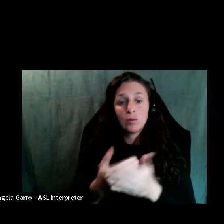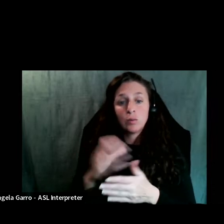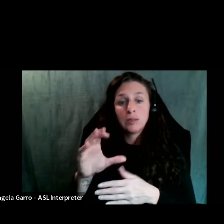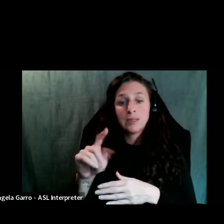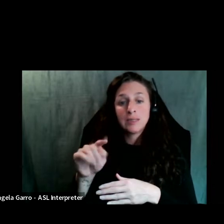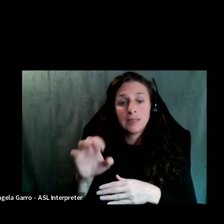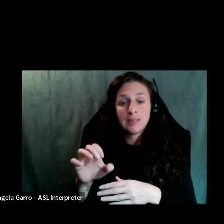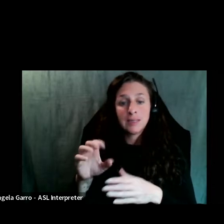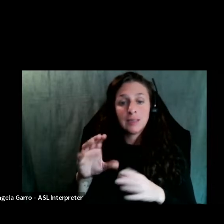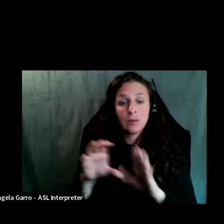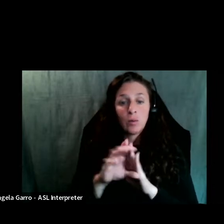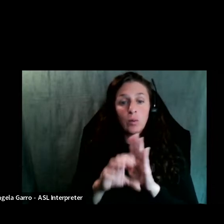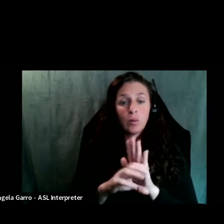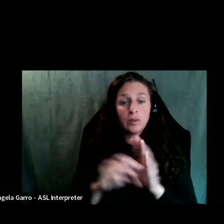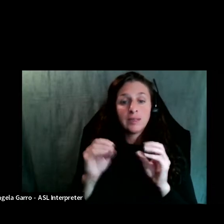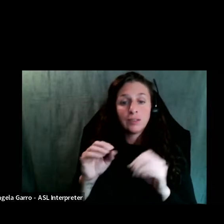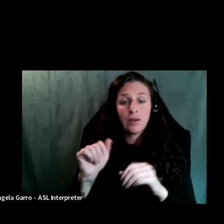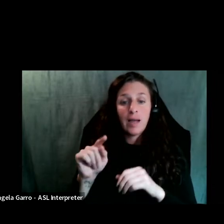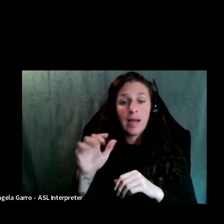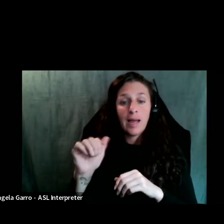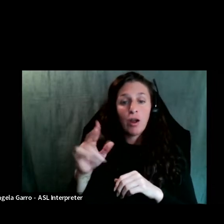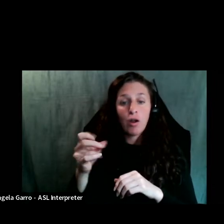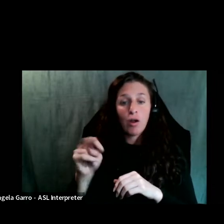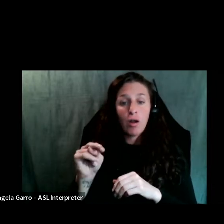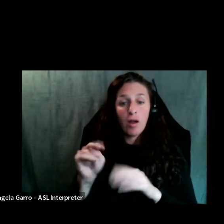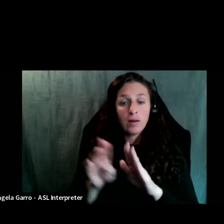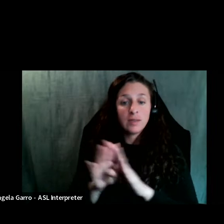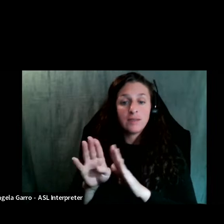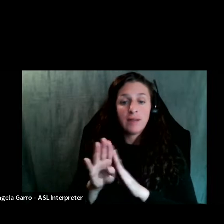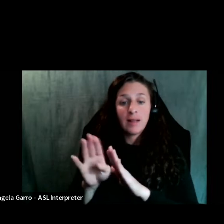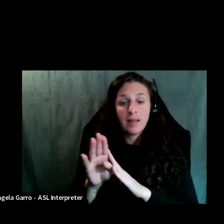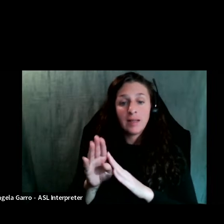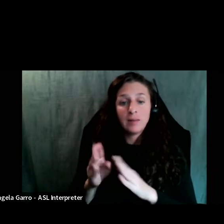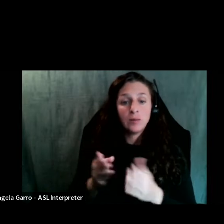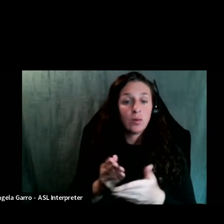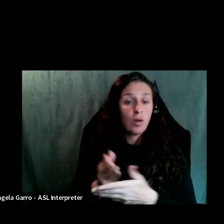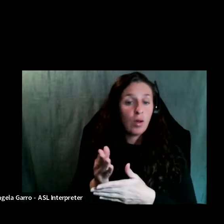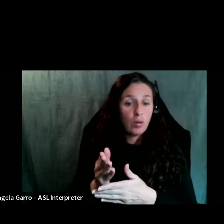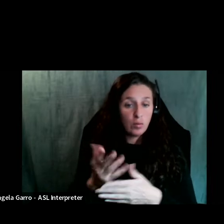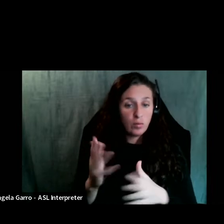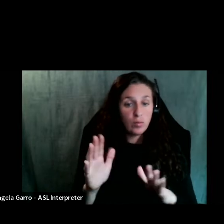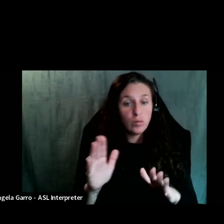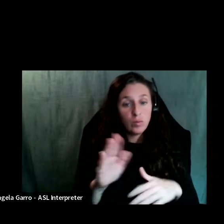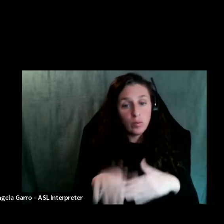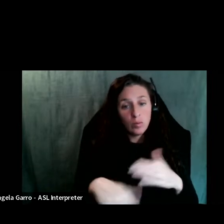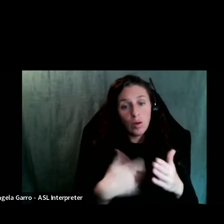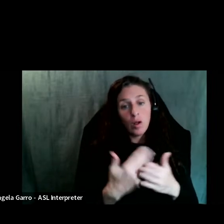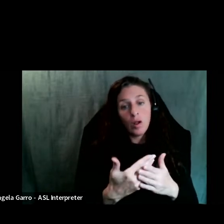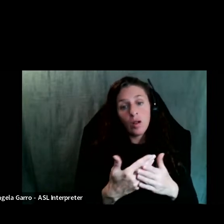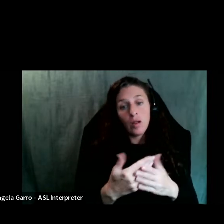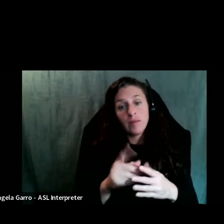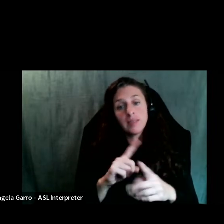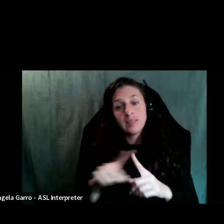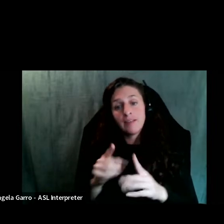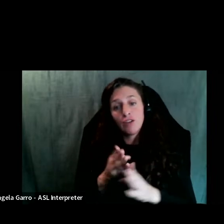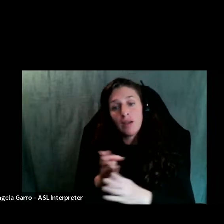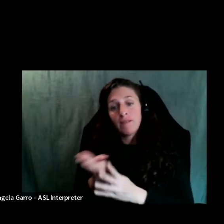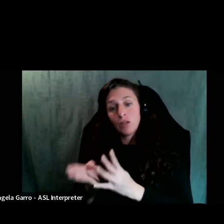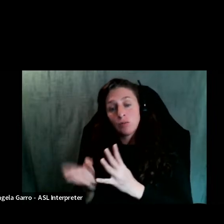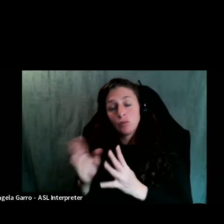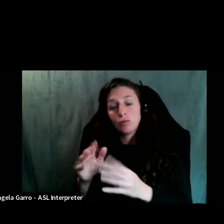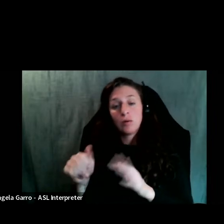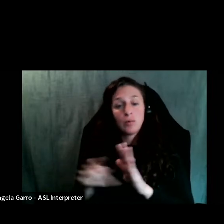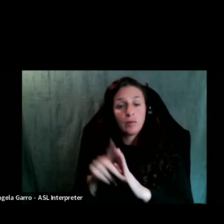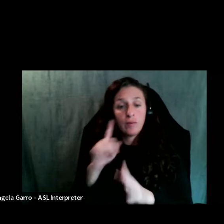course that a teacher at Aragon developed. It's gone through all of the avenues for approval on our end, so